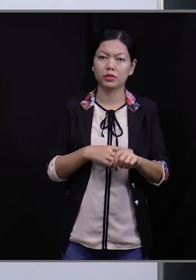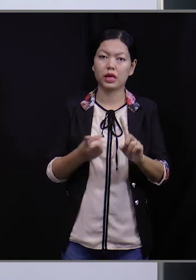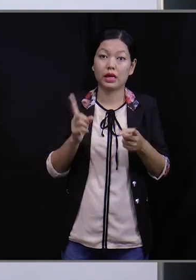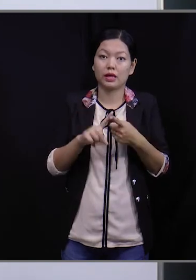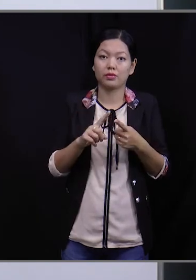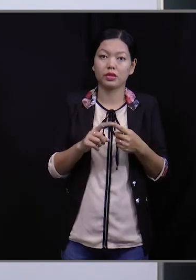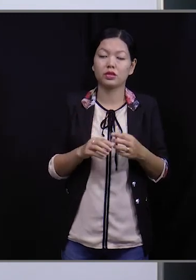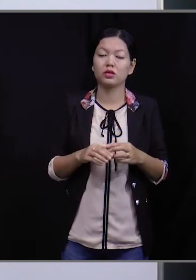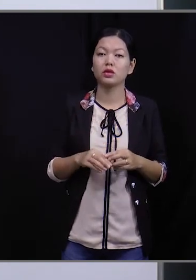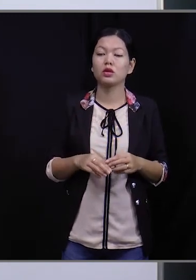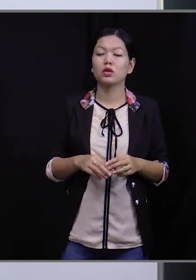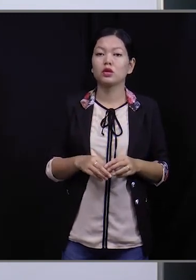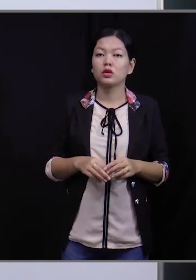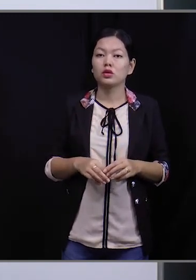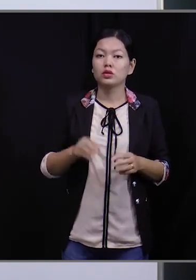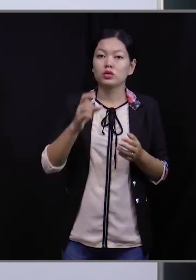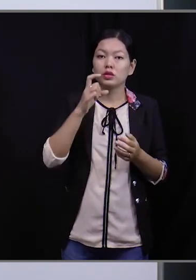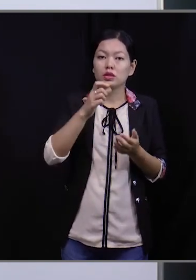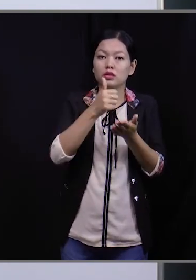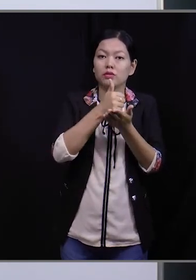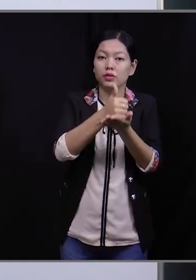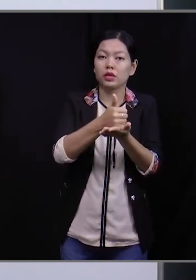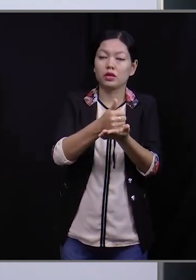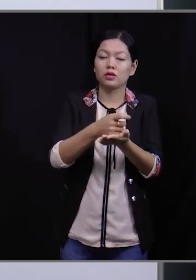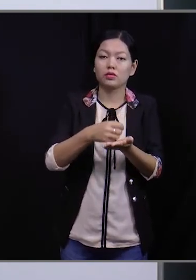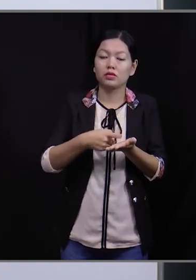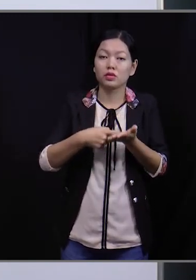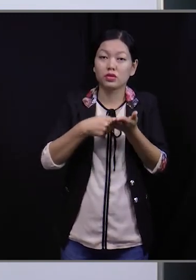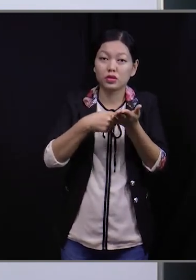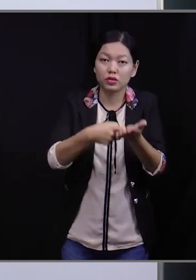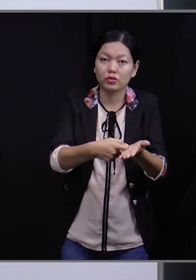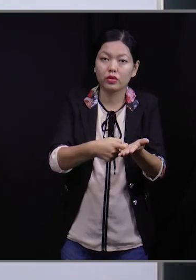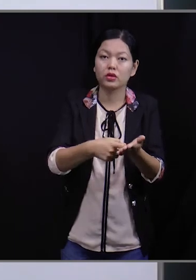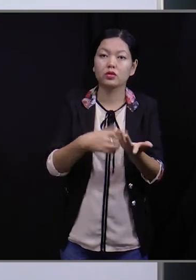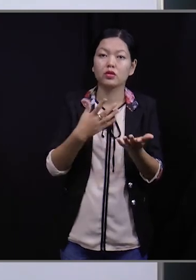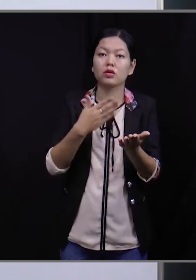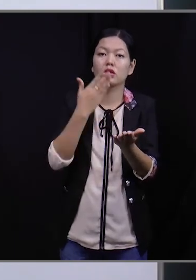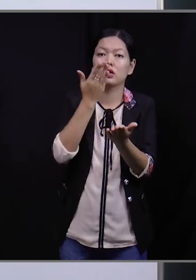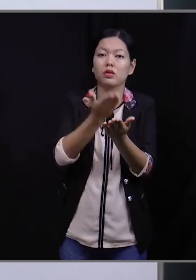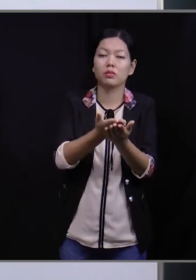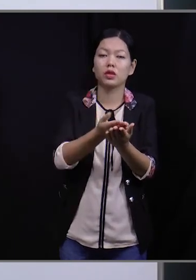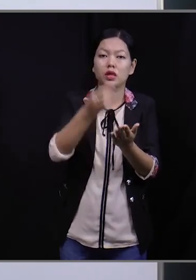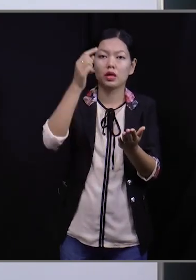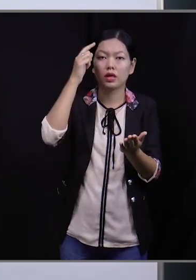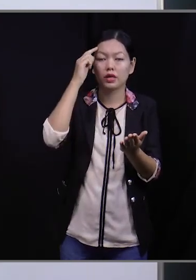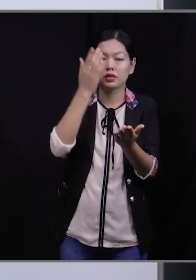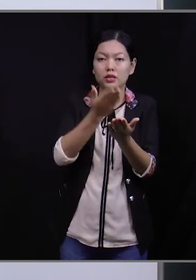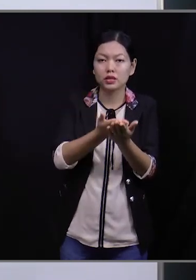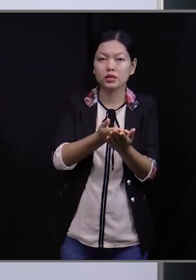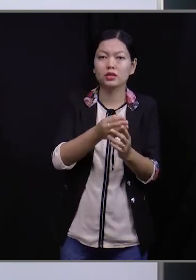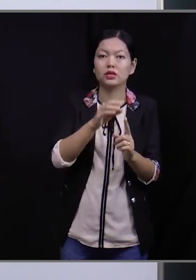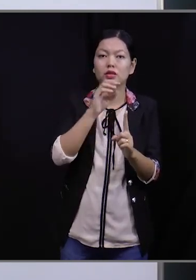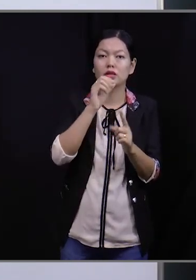central bank will ask, request, persuade, appeal, and advise the commercial banks to